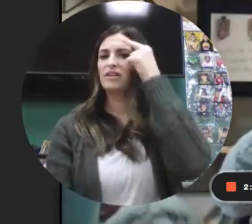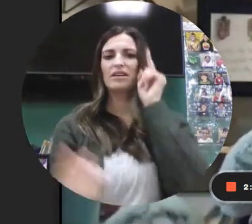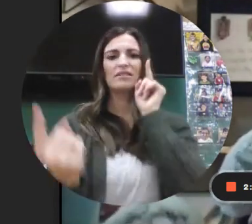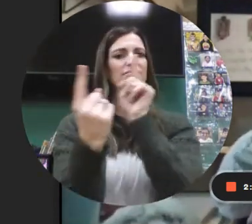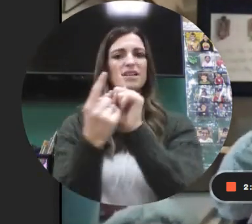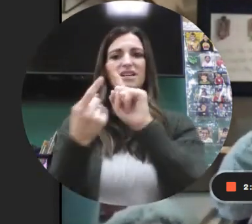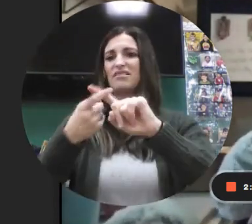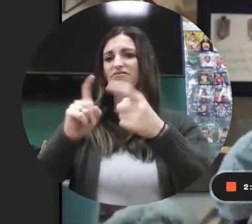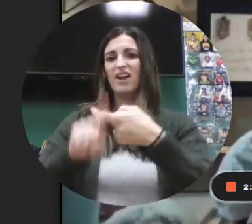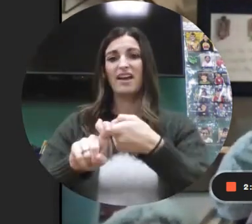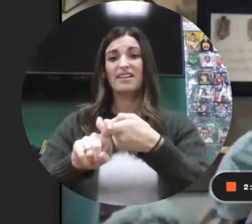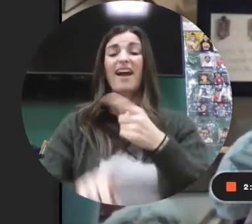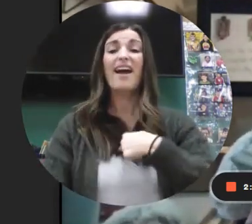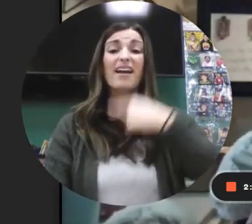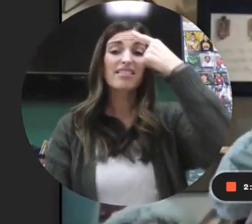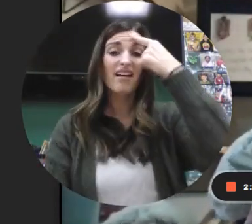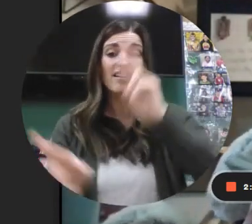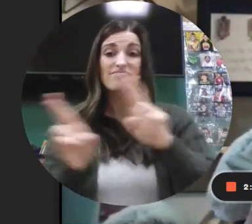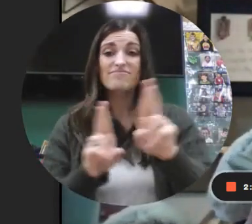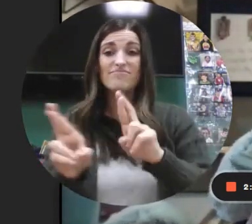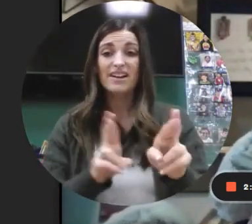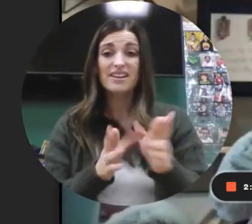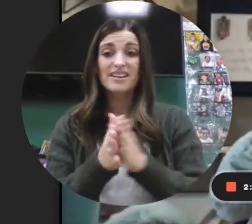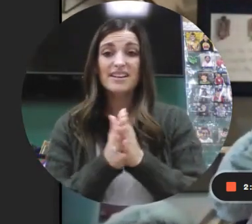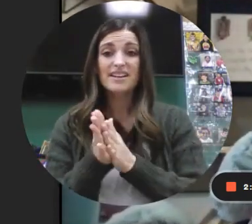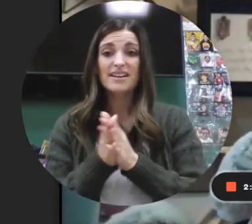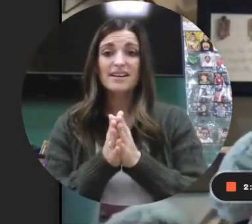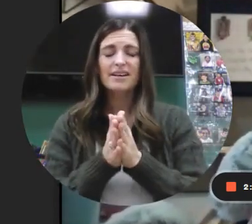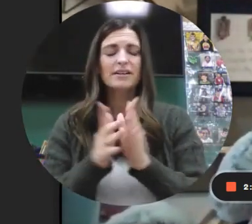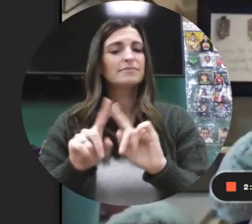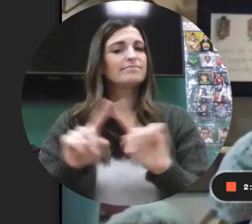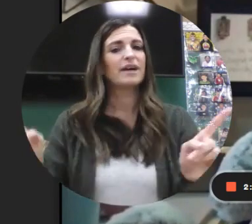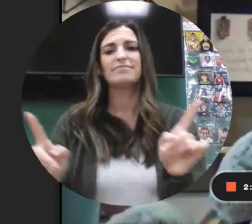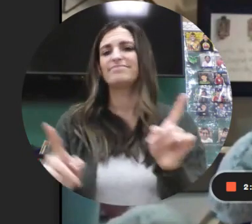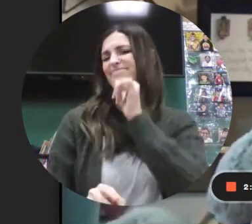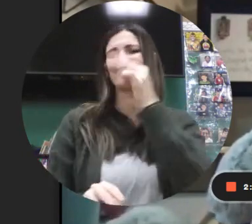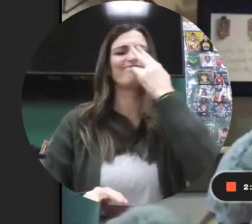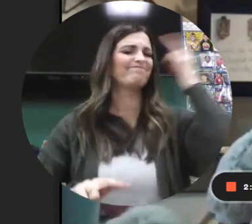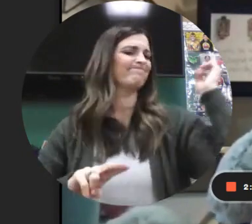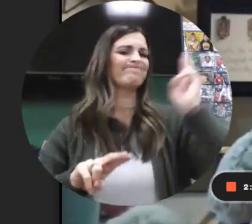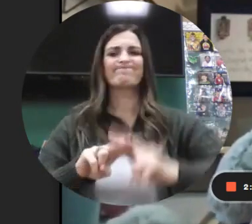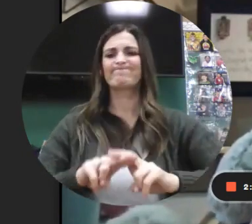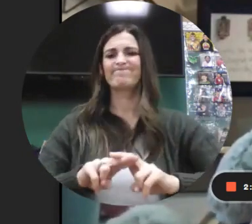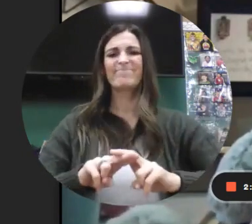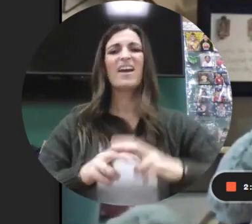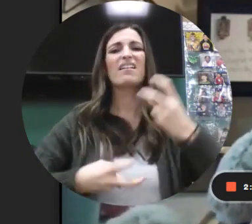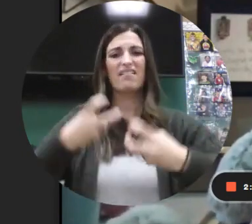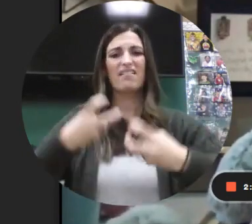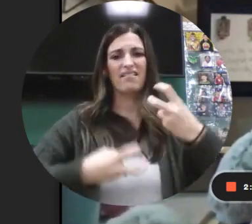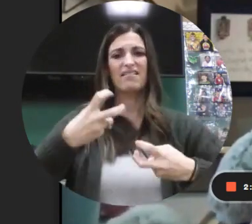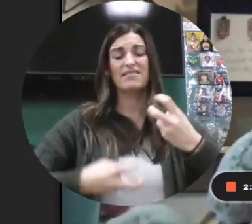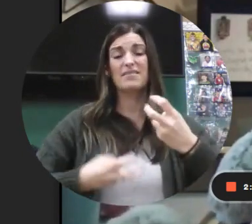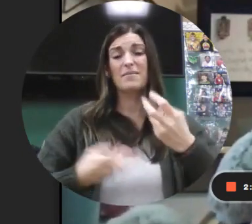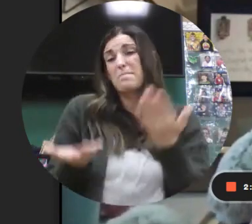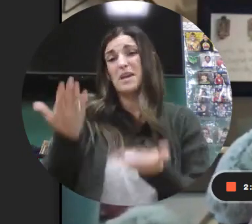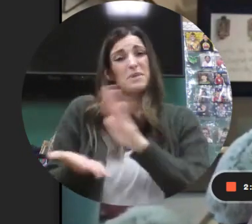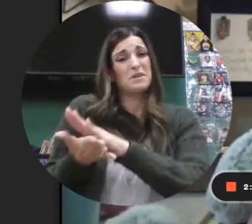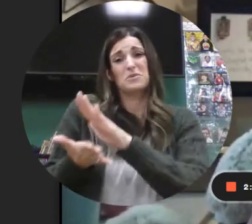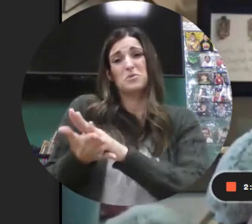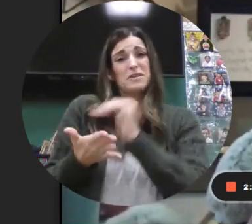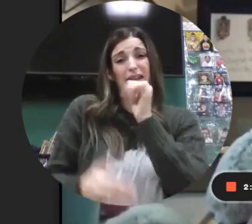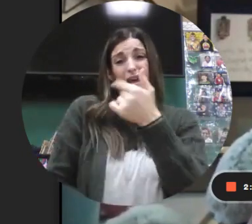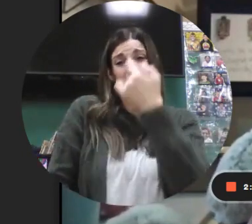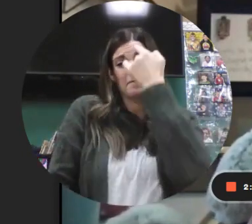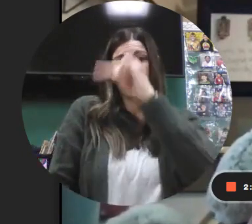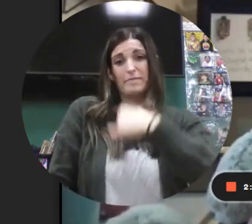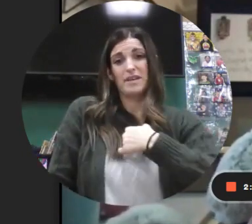I thought I was ready, but it's harder and less fun than I thought it would be. Maybe public school just isn't for me."